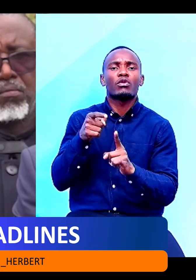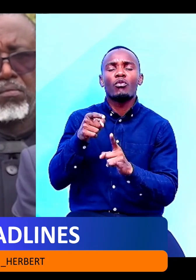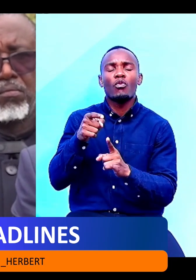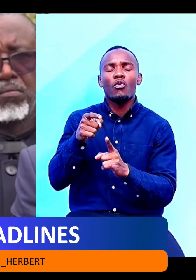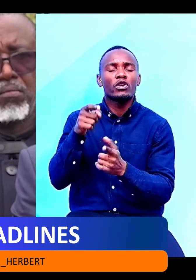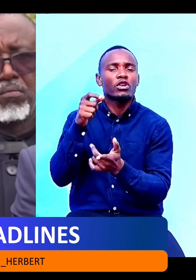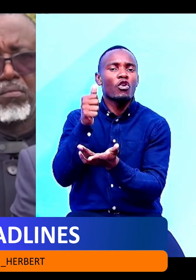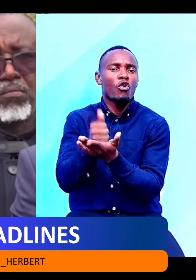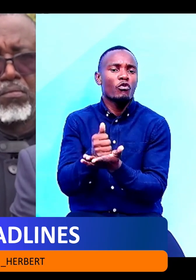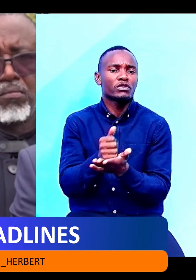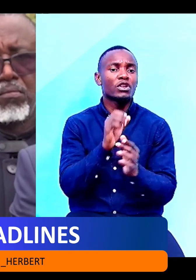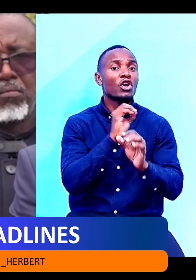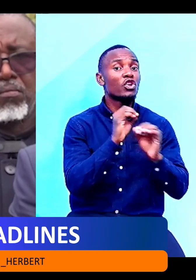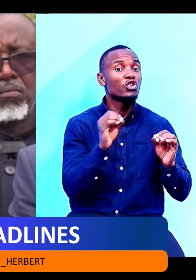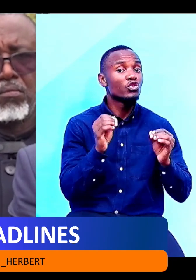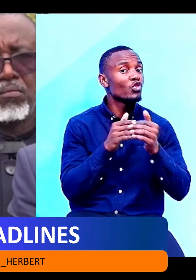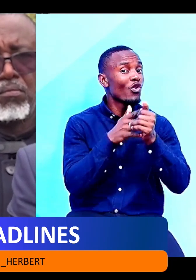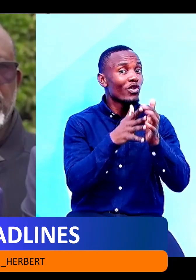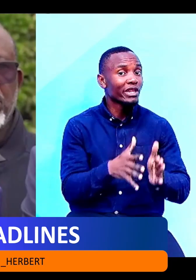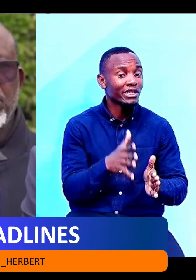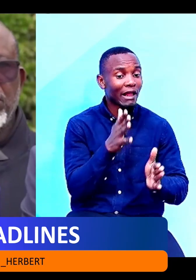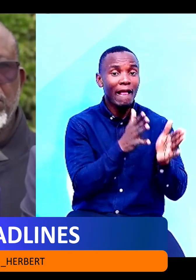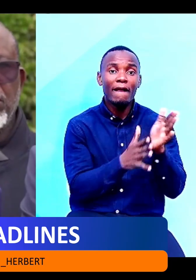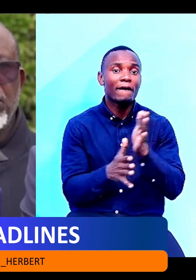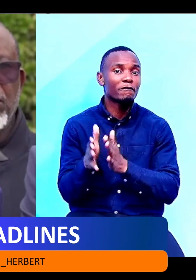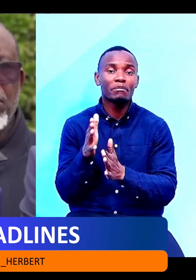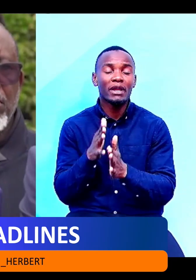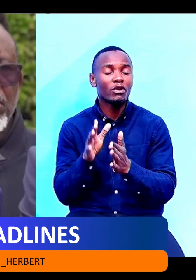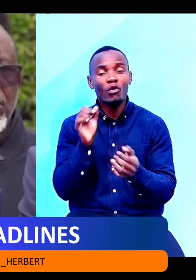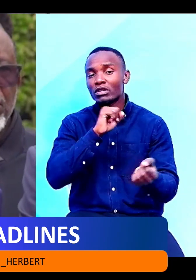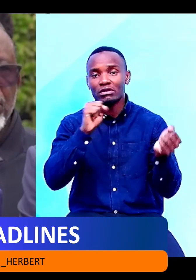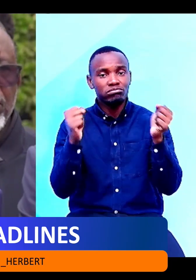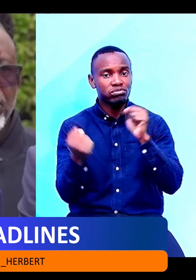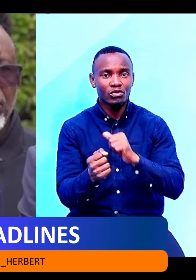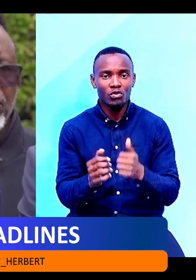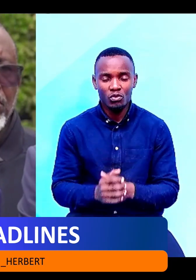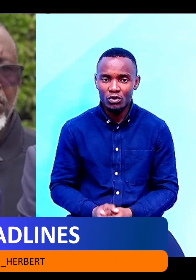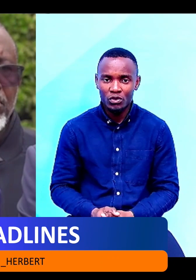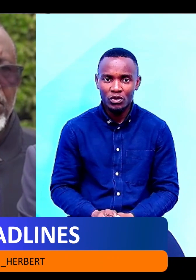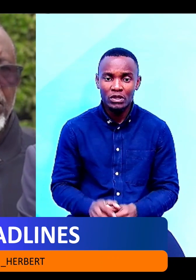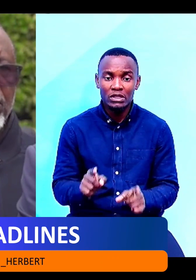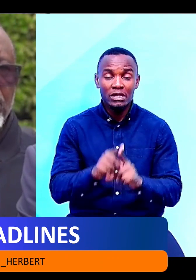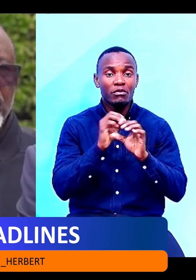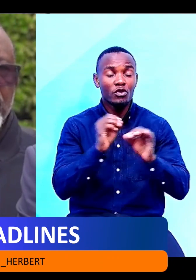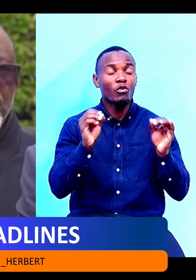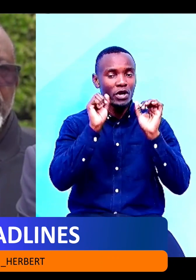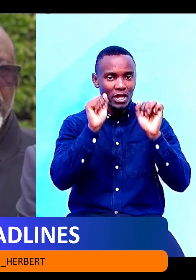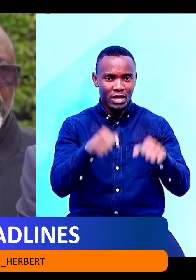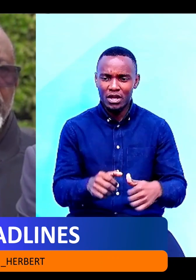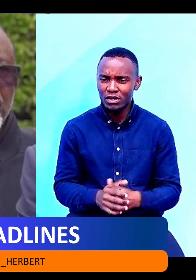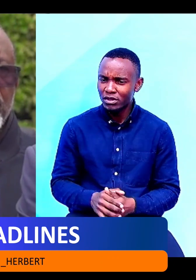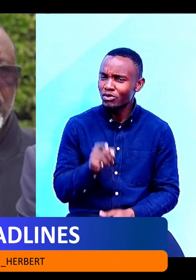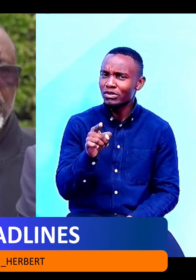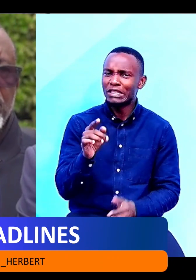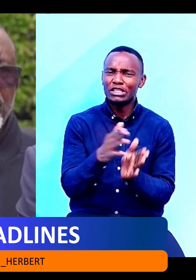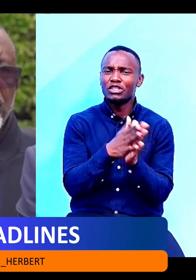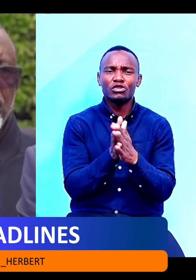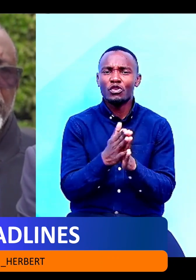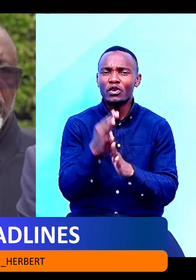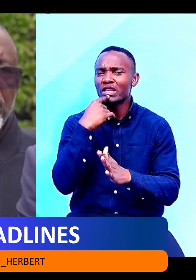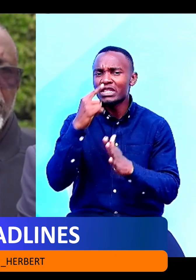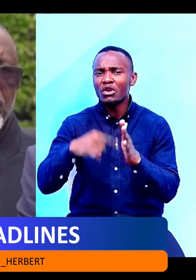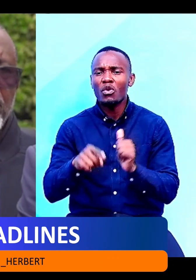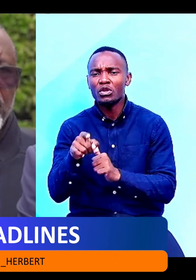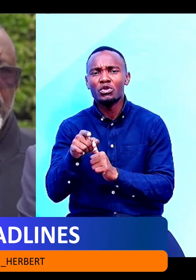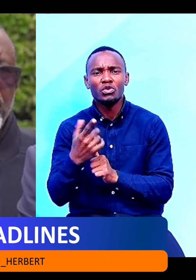a coup, and none has the capacity. This narrative you are creating that there is an attempt to overthrow your government is for